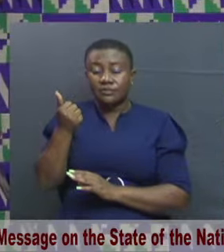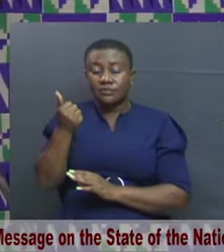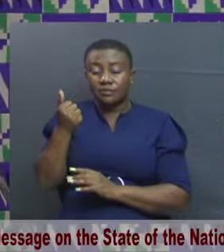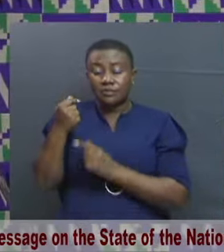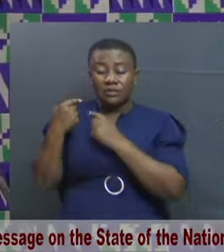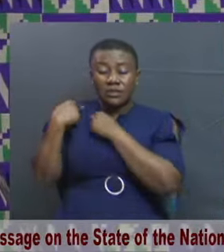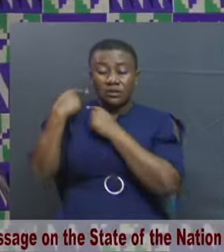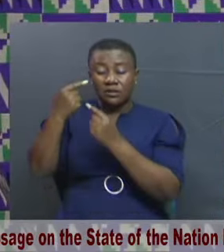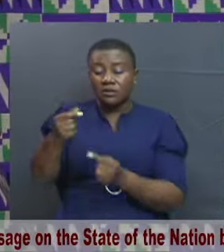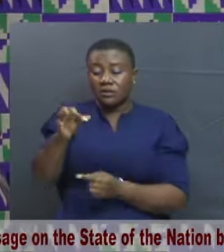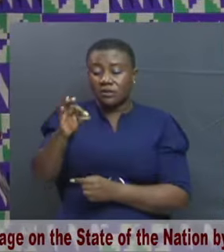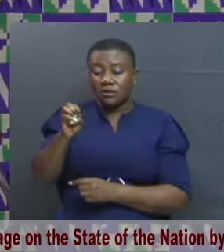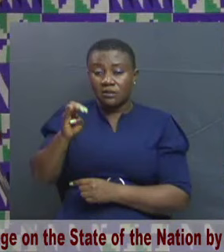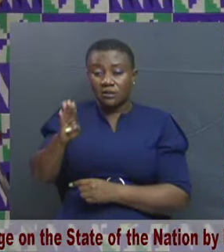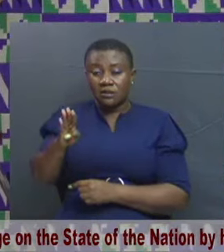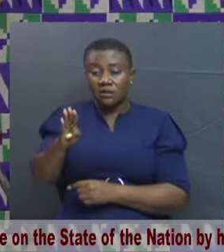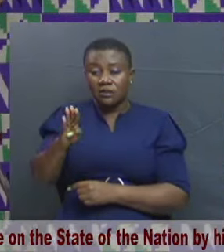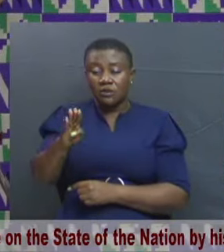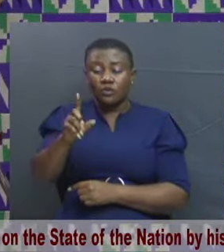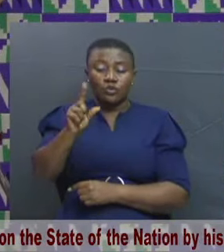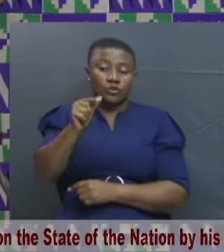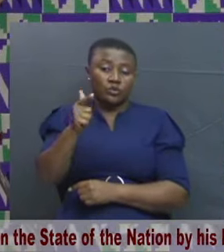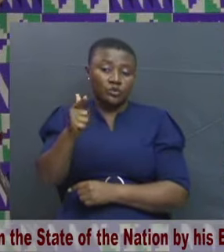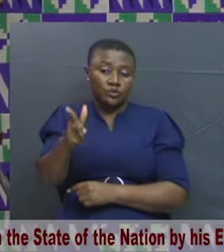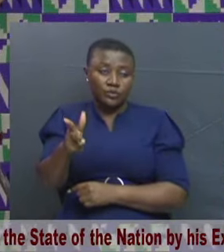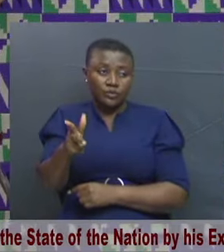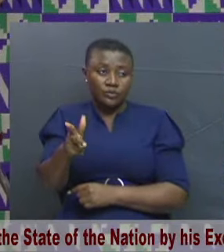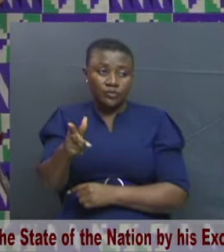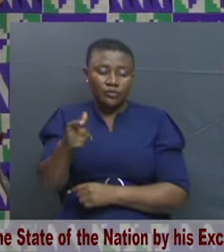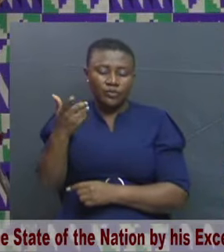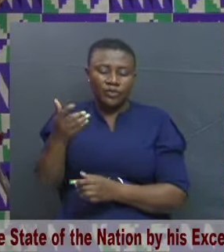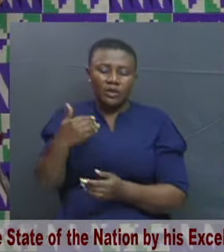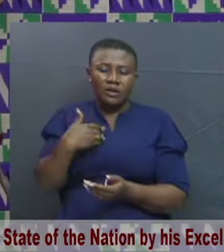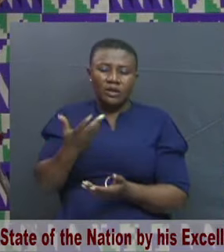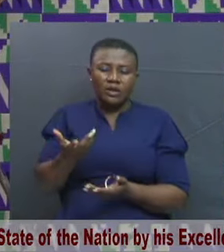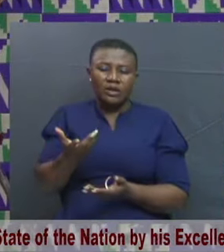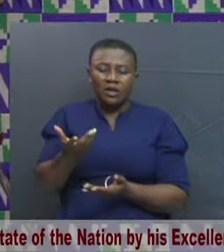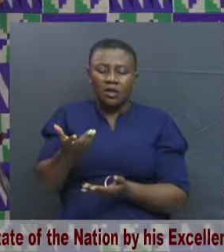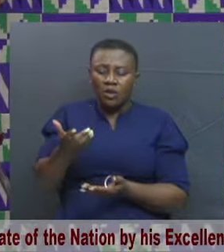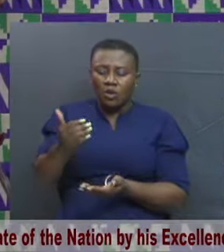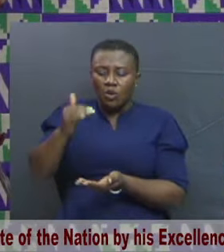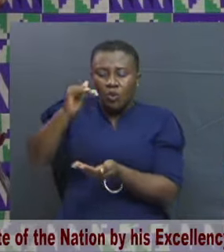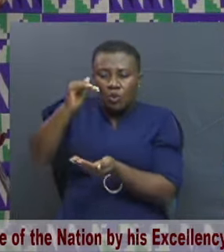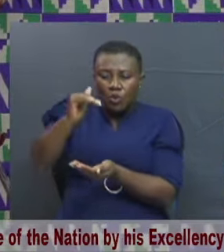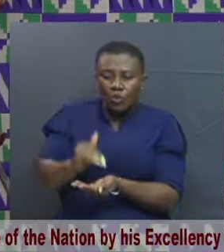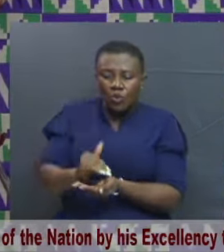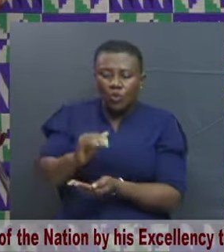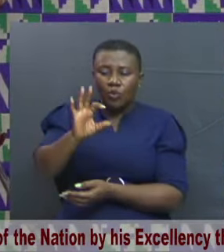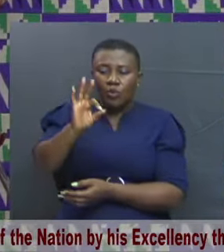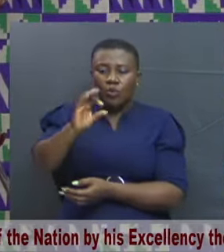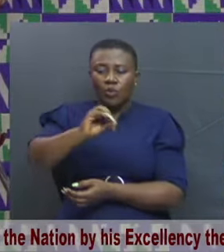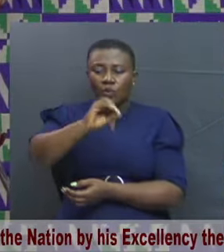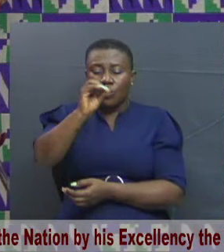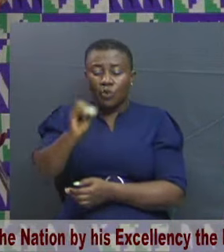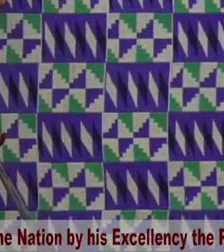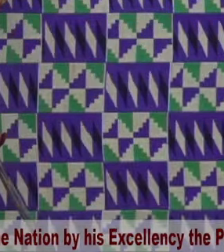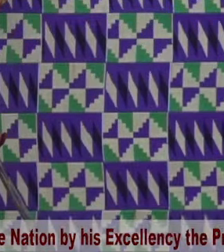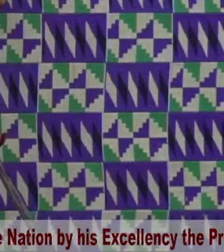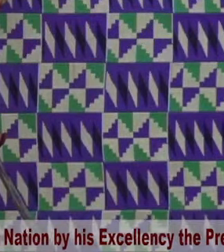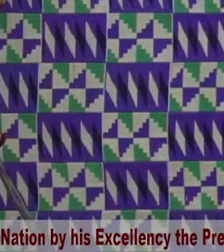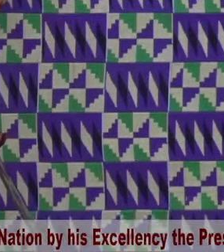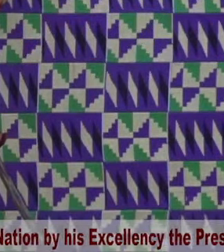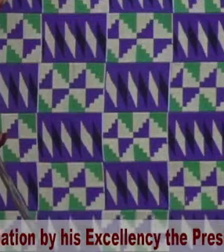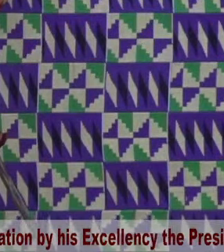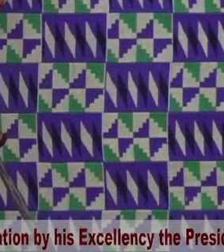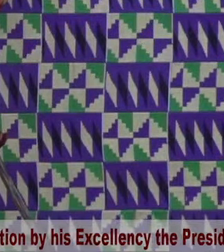since February 2023 with a cumulative depreciation of 9% between February and